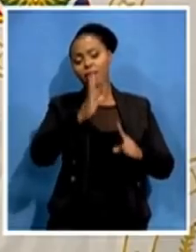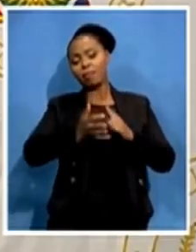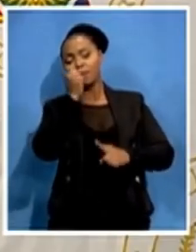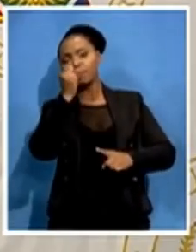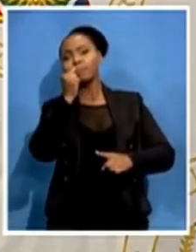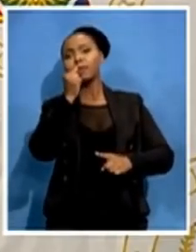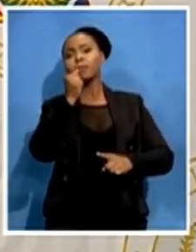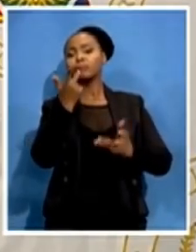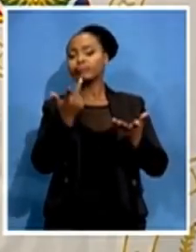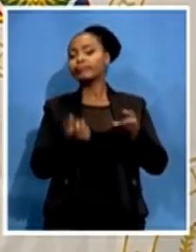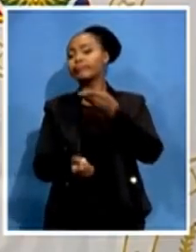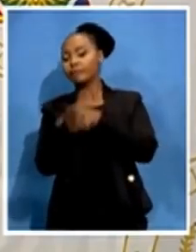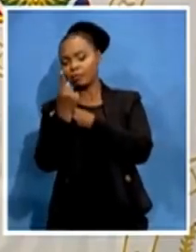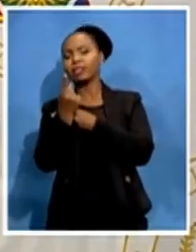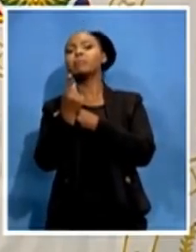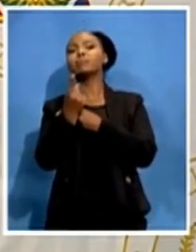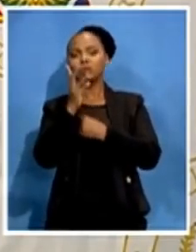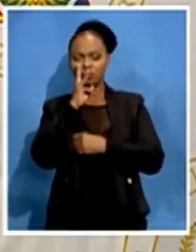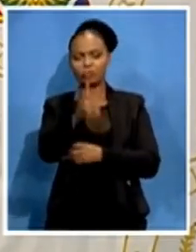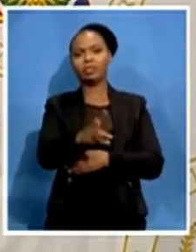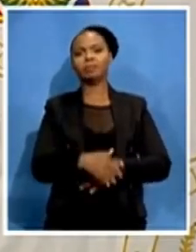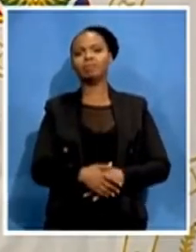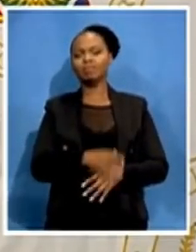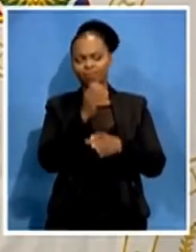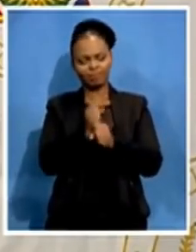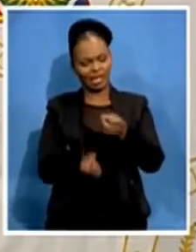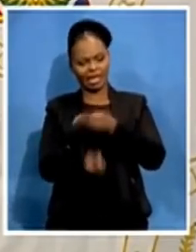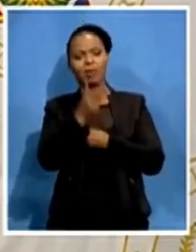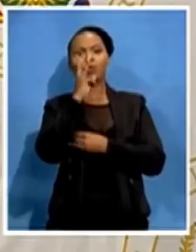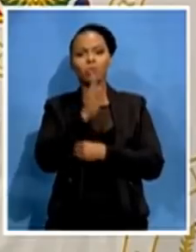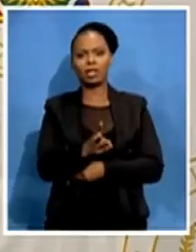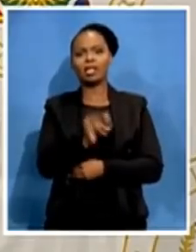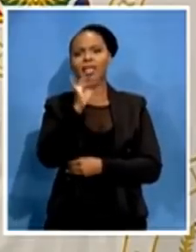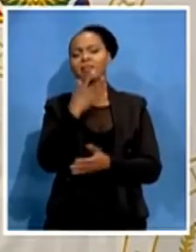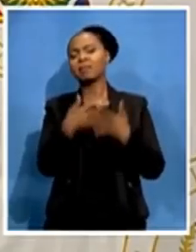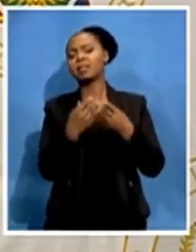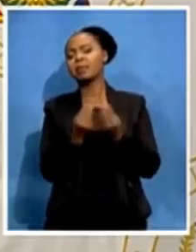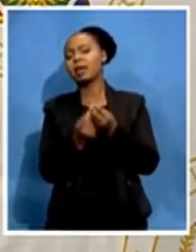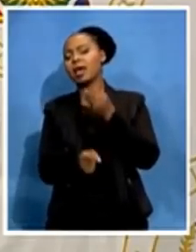with whatever reputational damage would otherwise have eventuated.